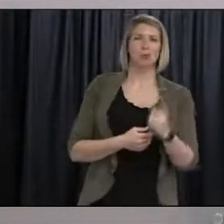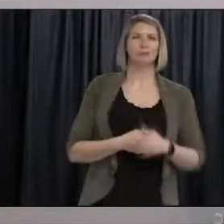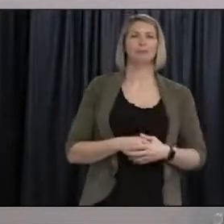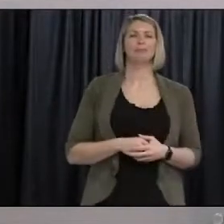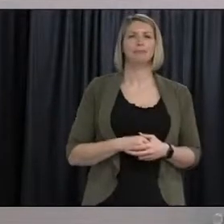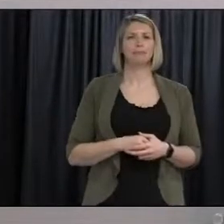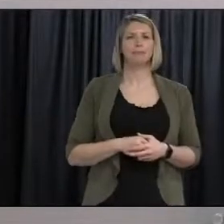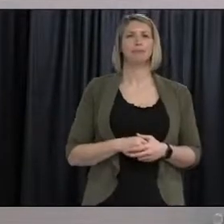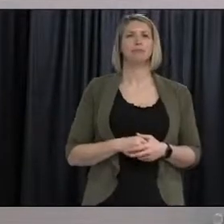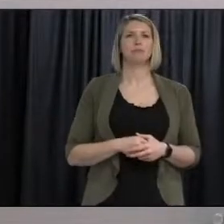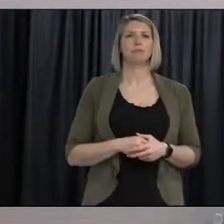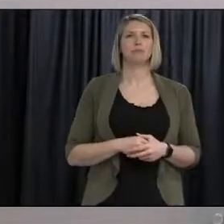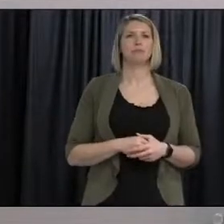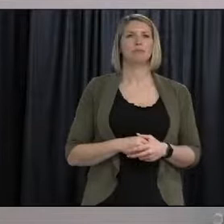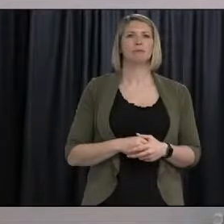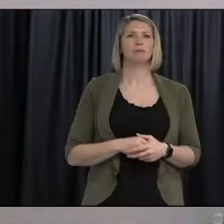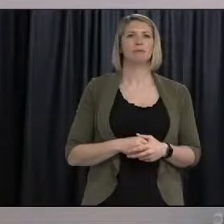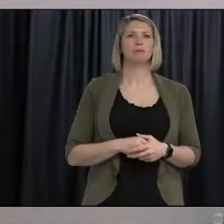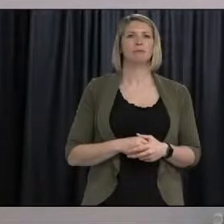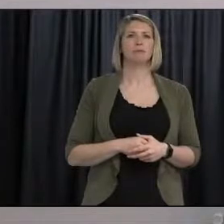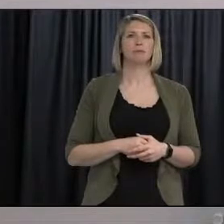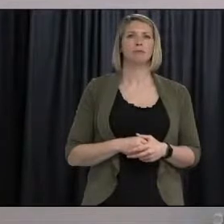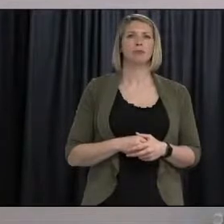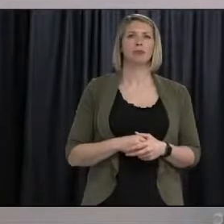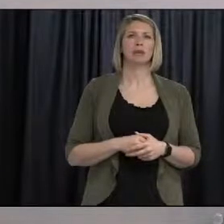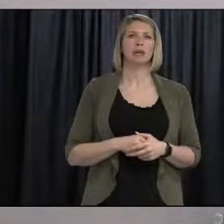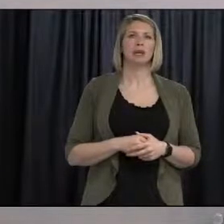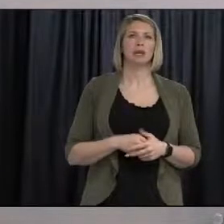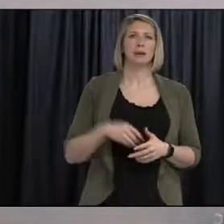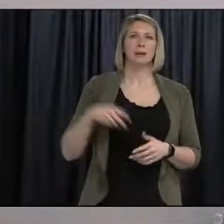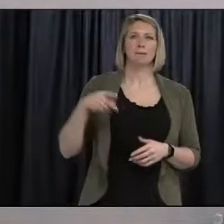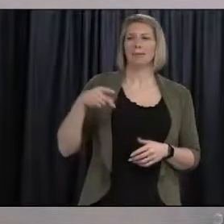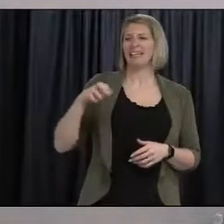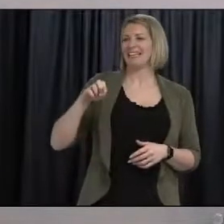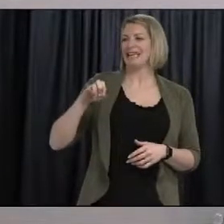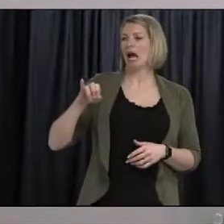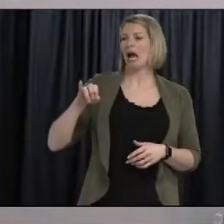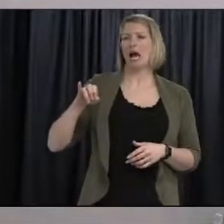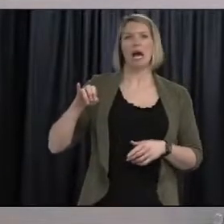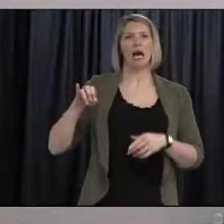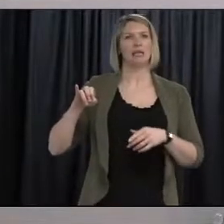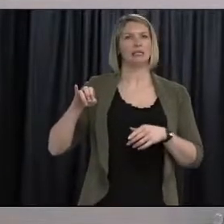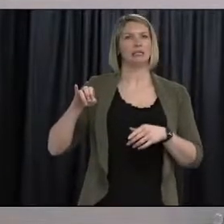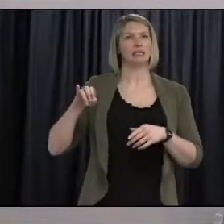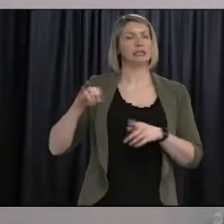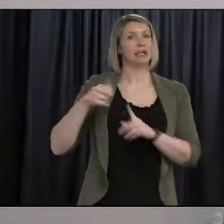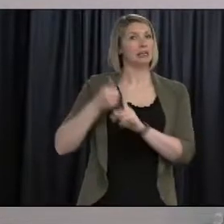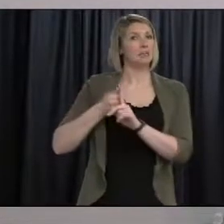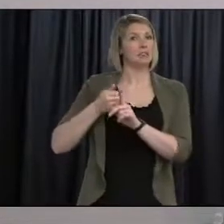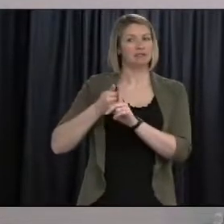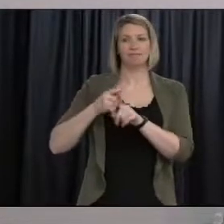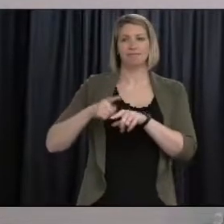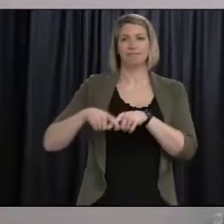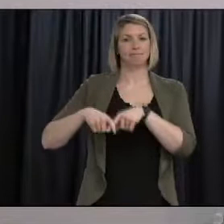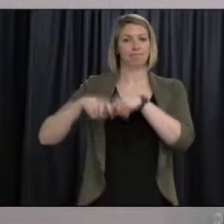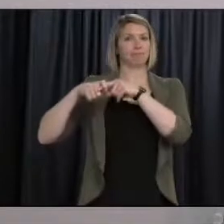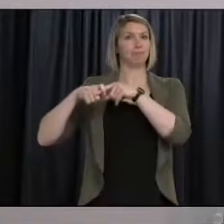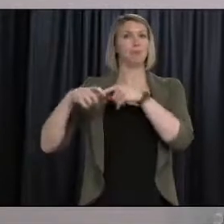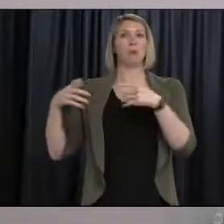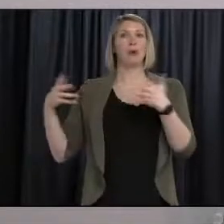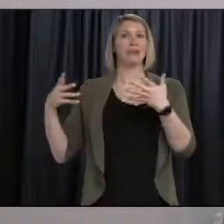Island seems to be suspending their AstraZeneca program for everybody. They're not going to shift and offer it to people